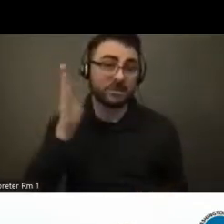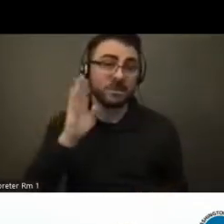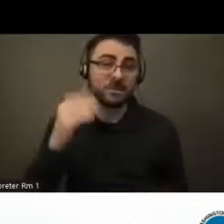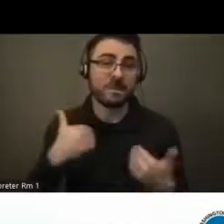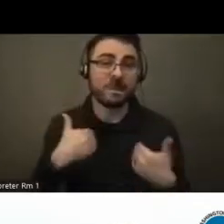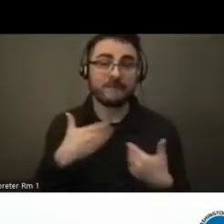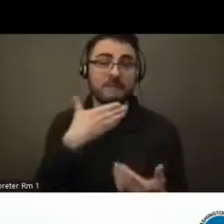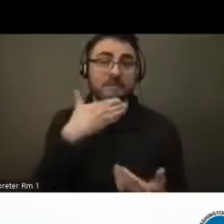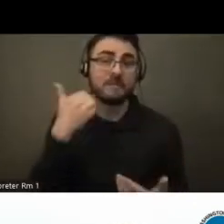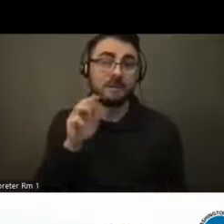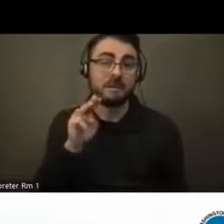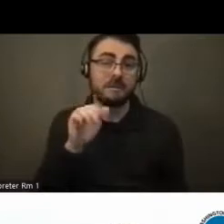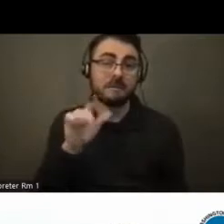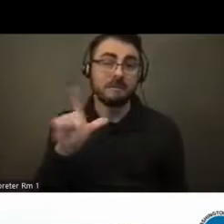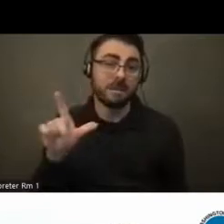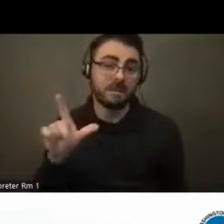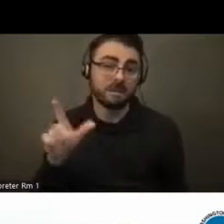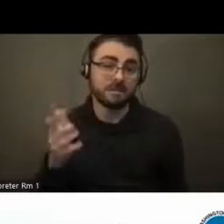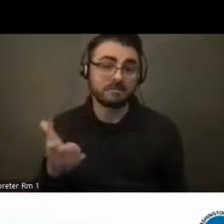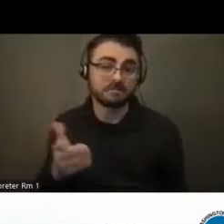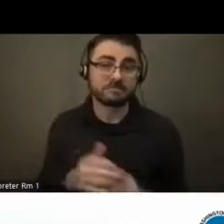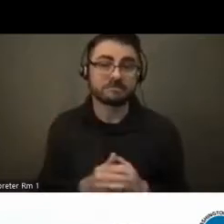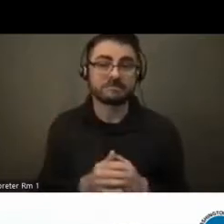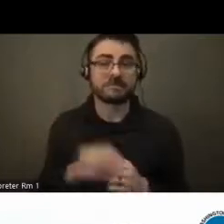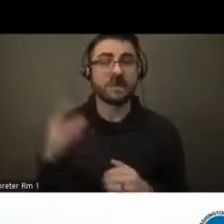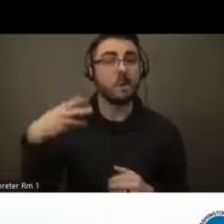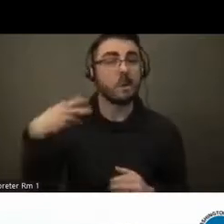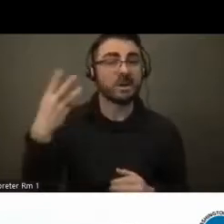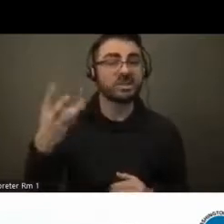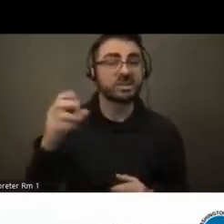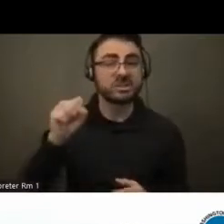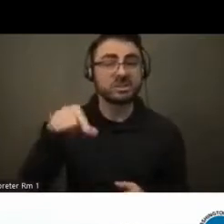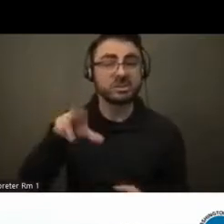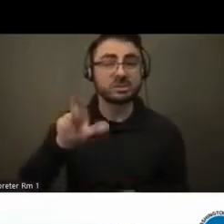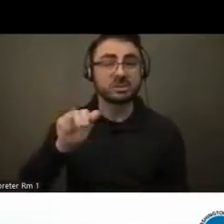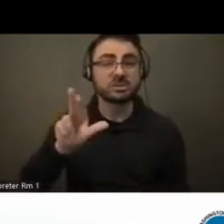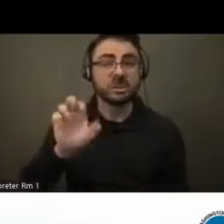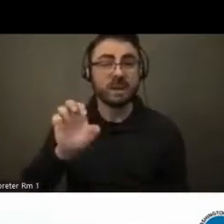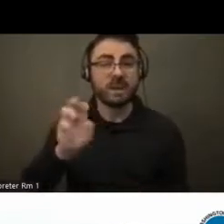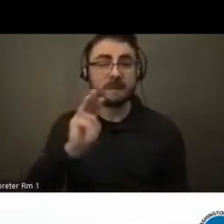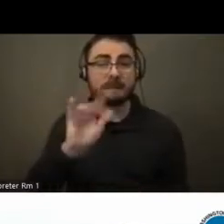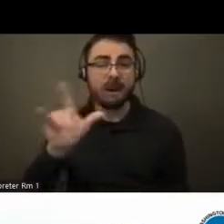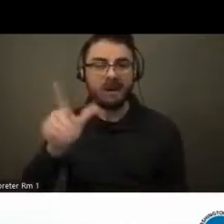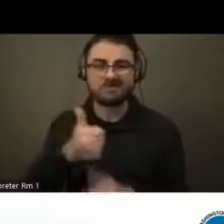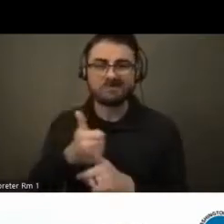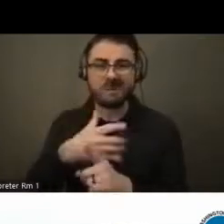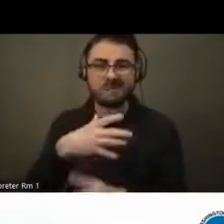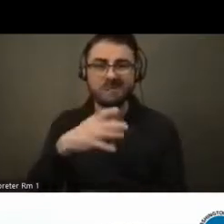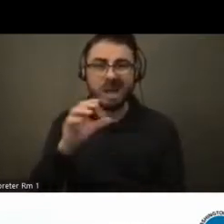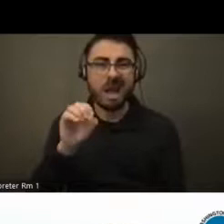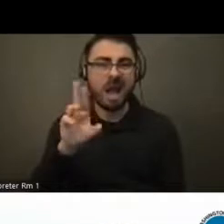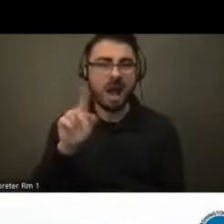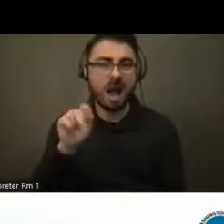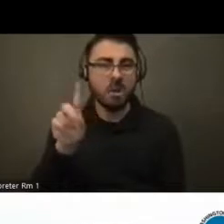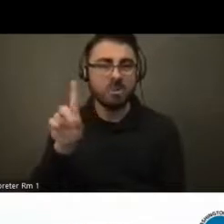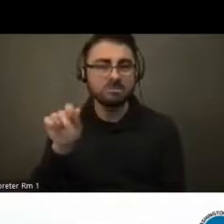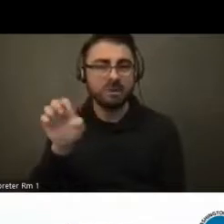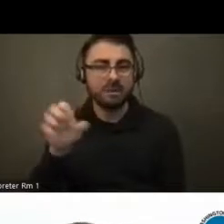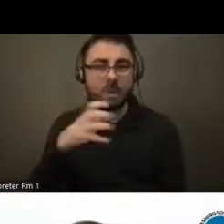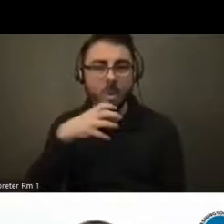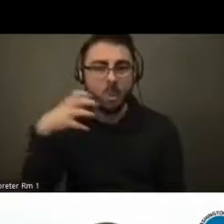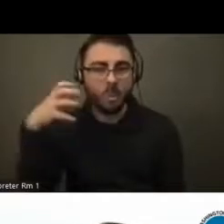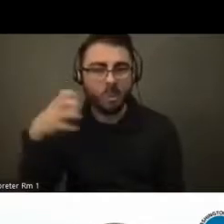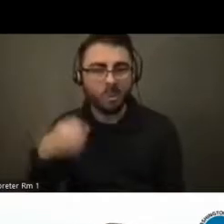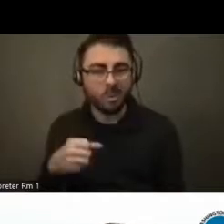mall. Washington Square Mall is outdated. It's pretty old, and we deserve to